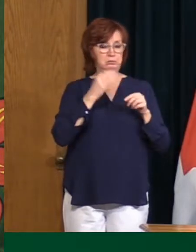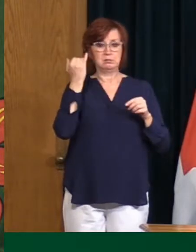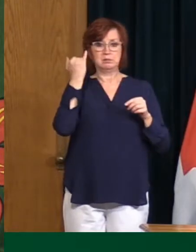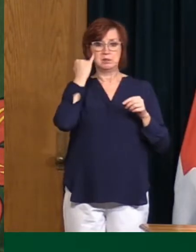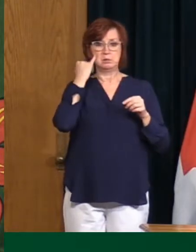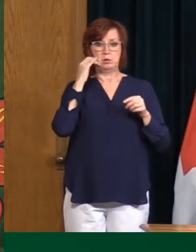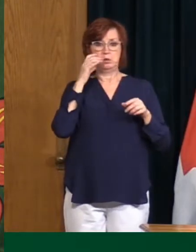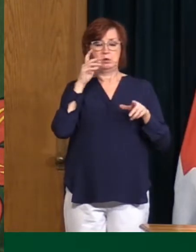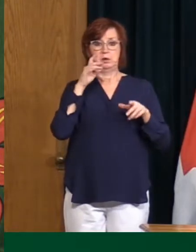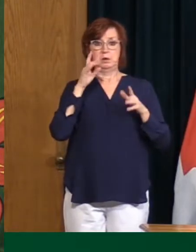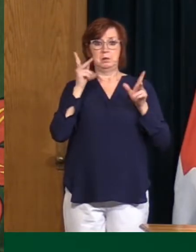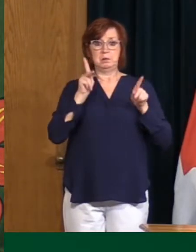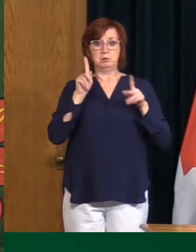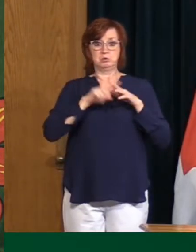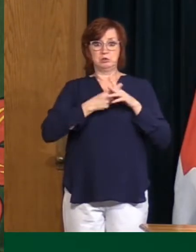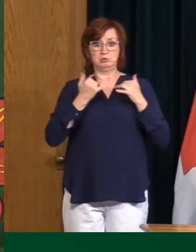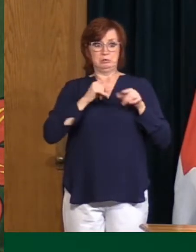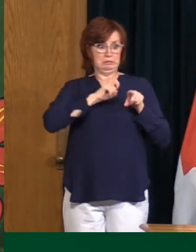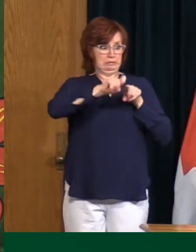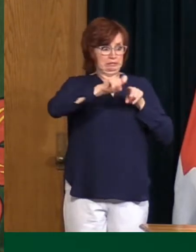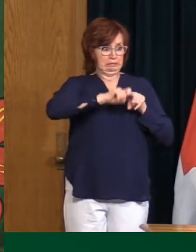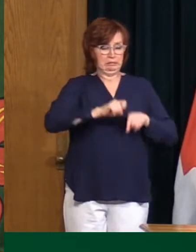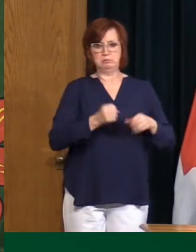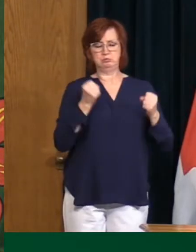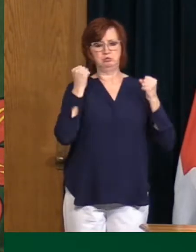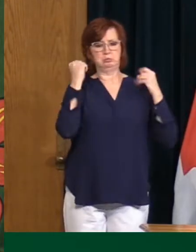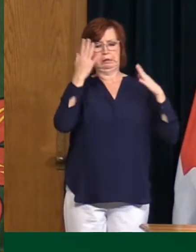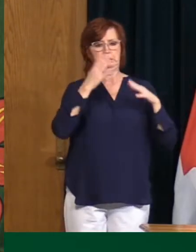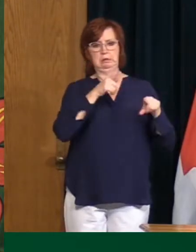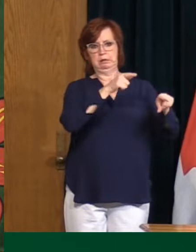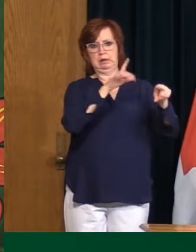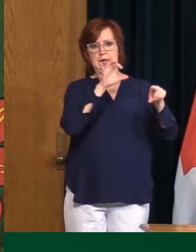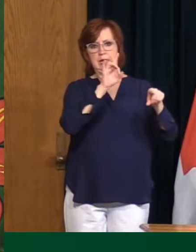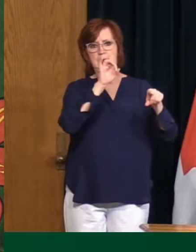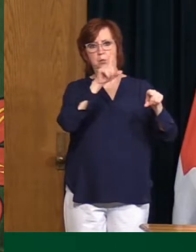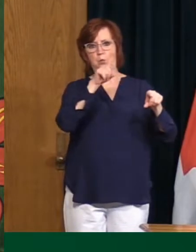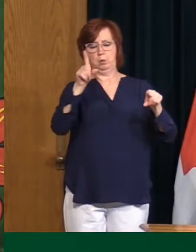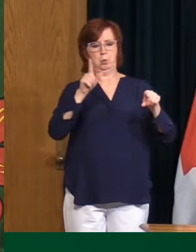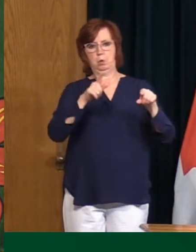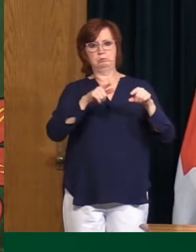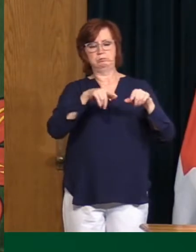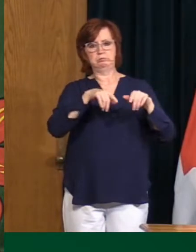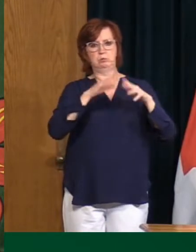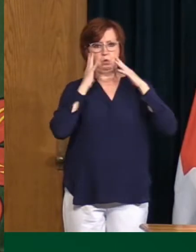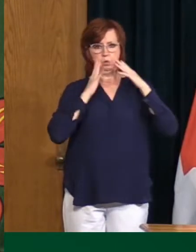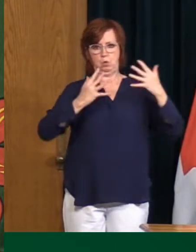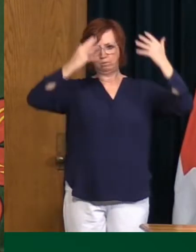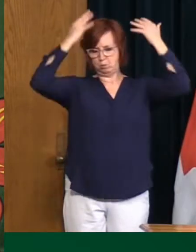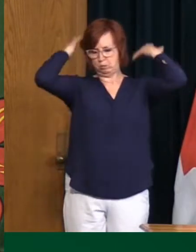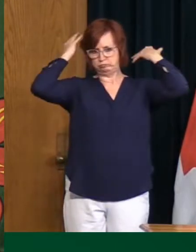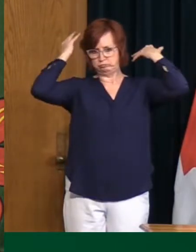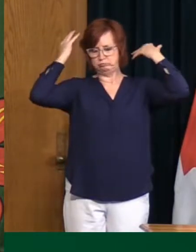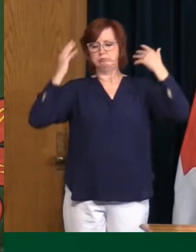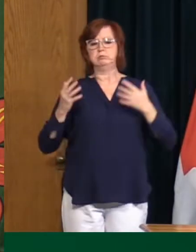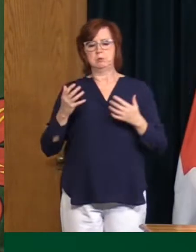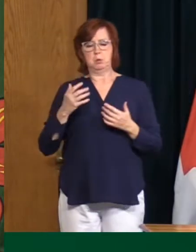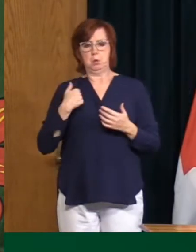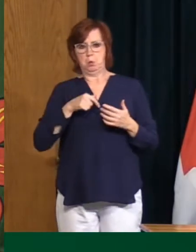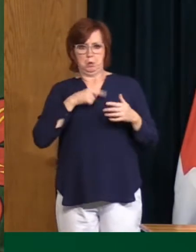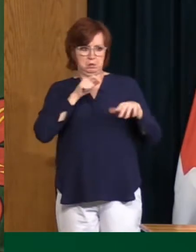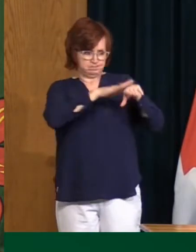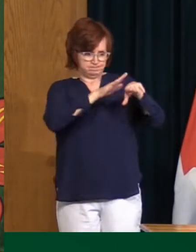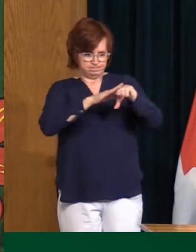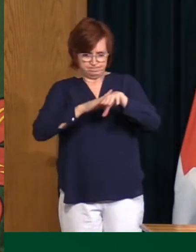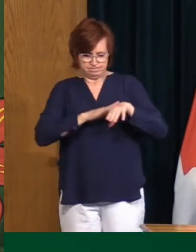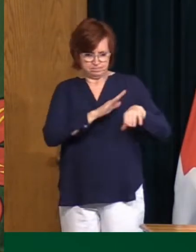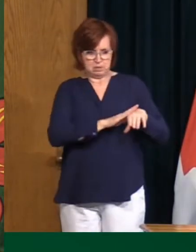well, the expanded testing criteria will continue to evolve, as will the work we will do as an organization to prepare our